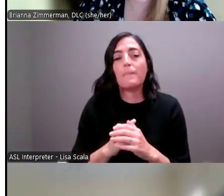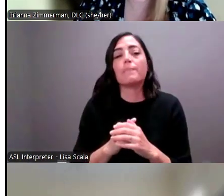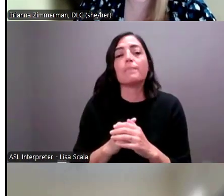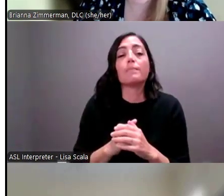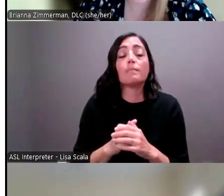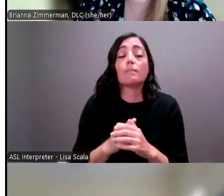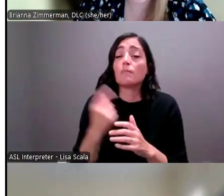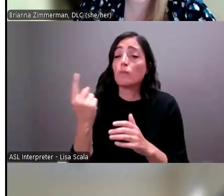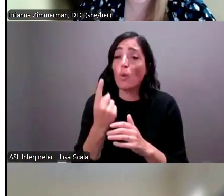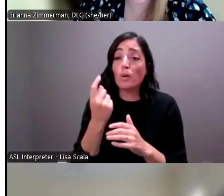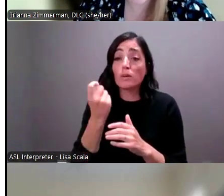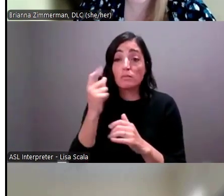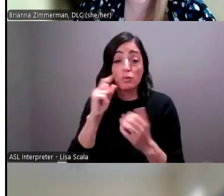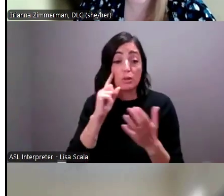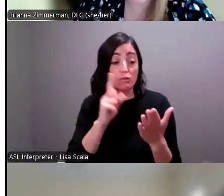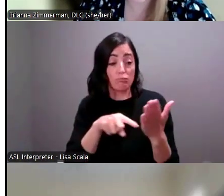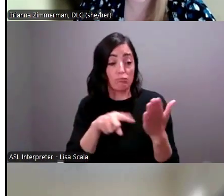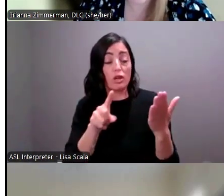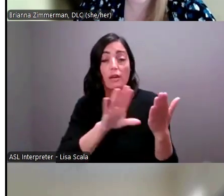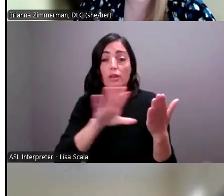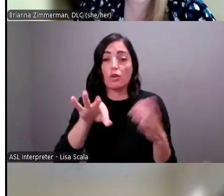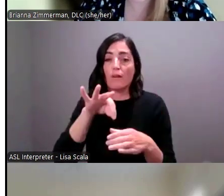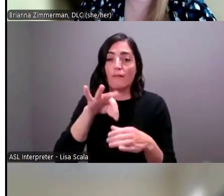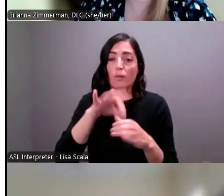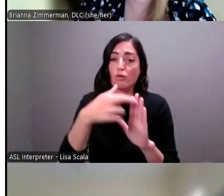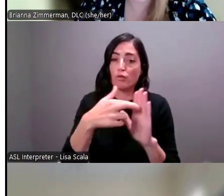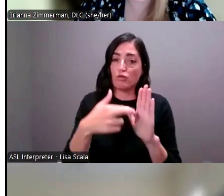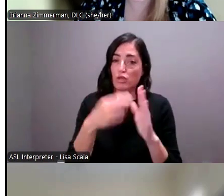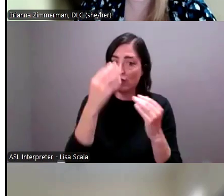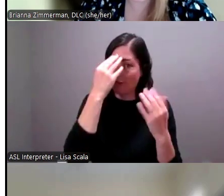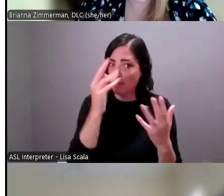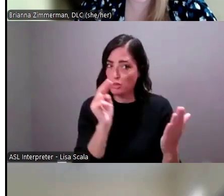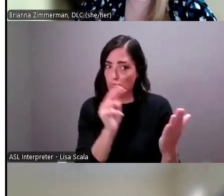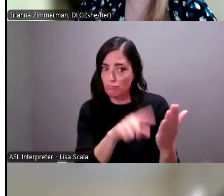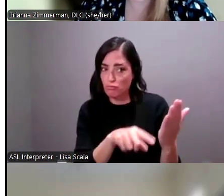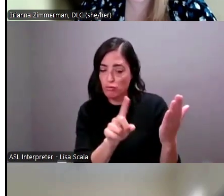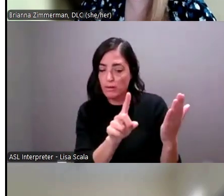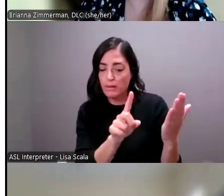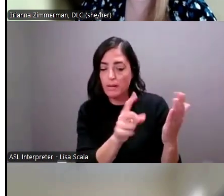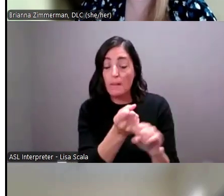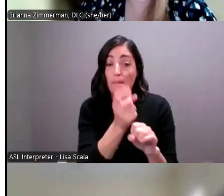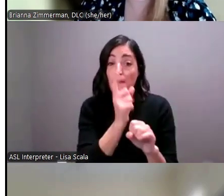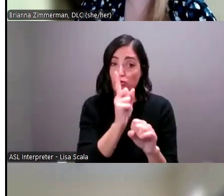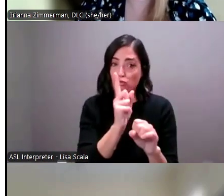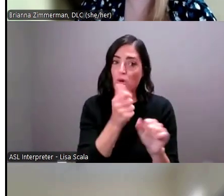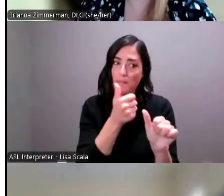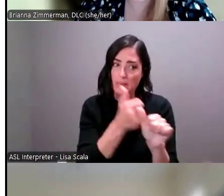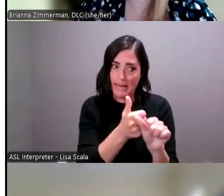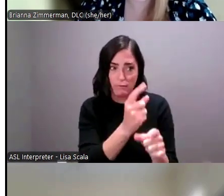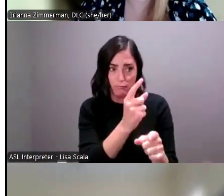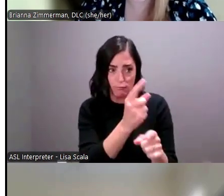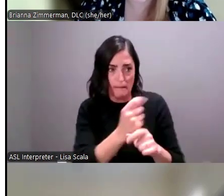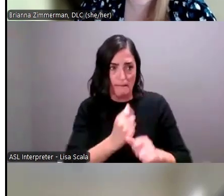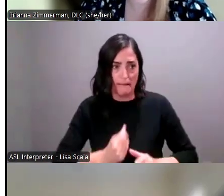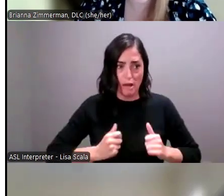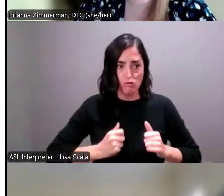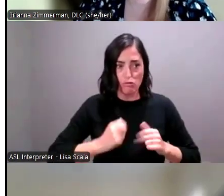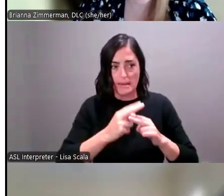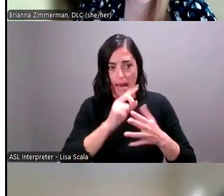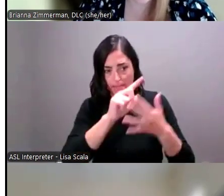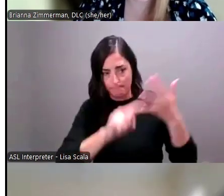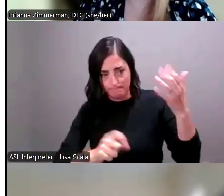can always check your voter registration information, make sure that it's up to date, that your address and name are all